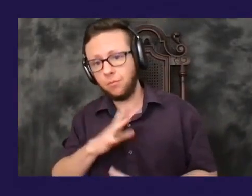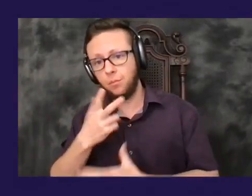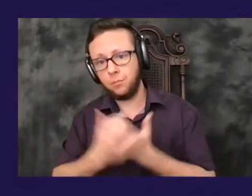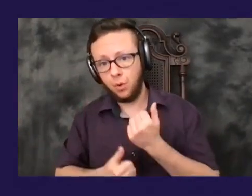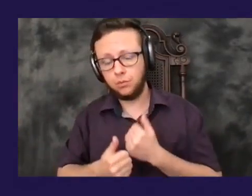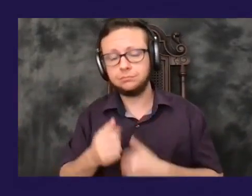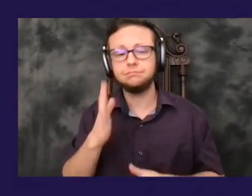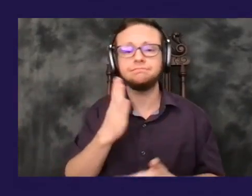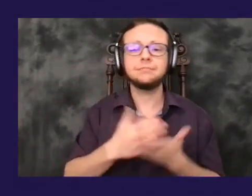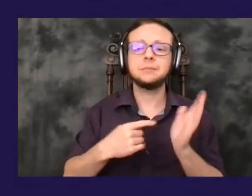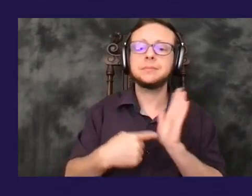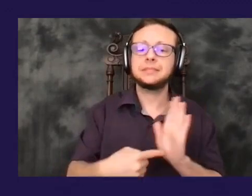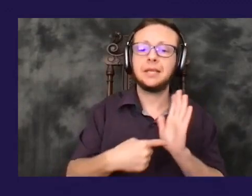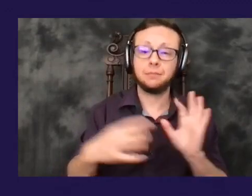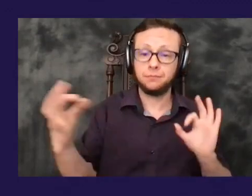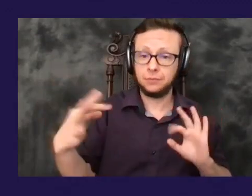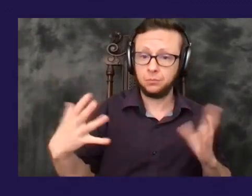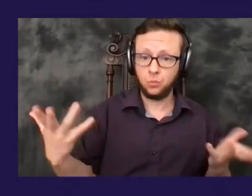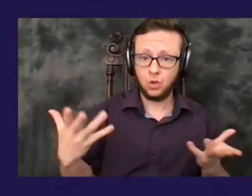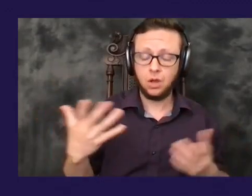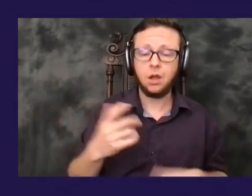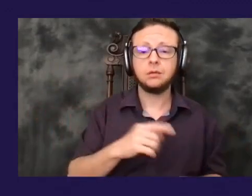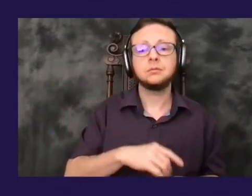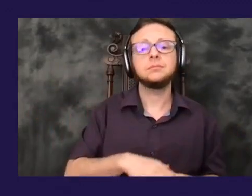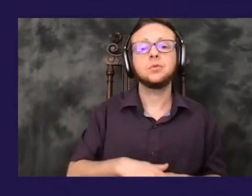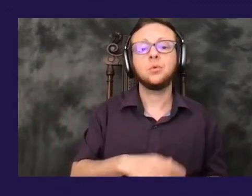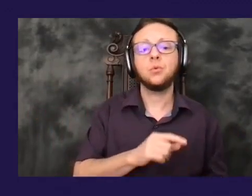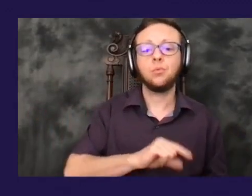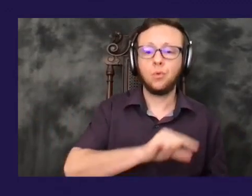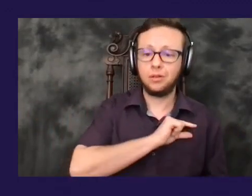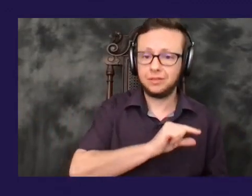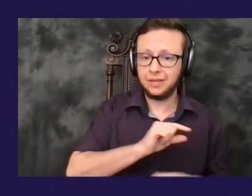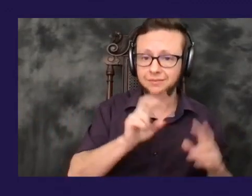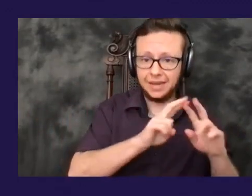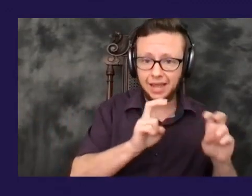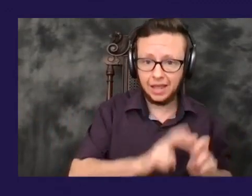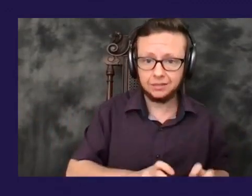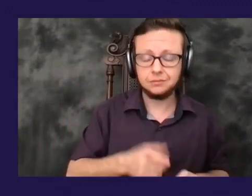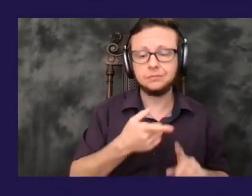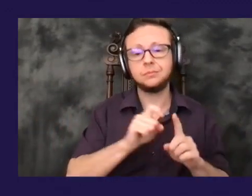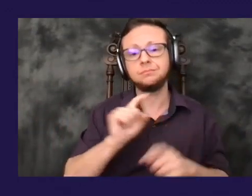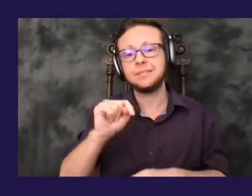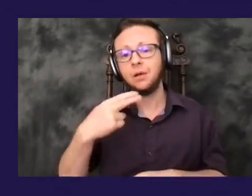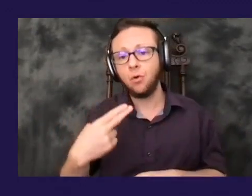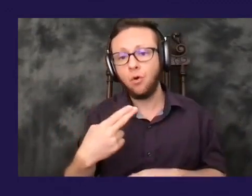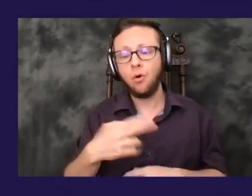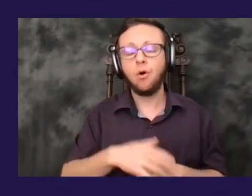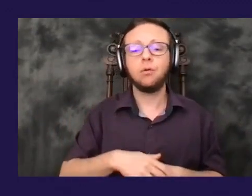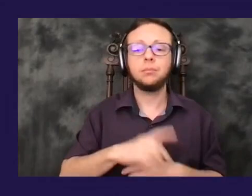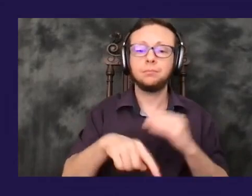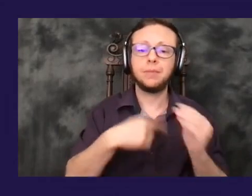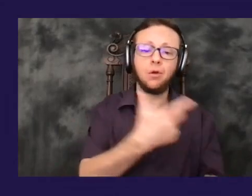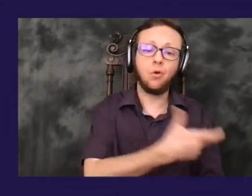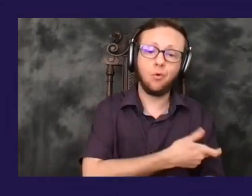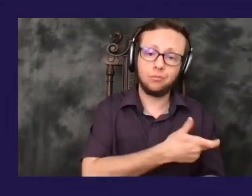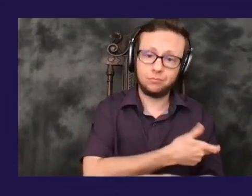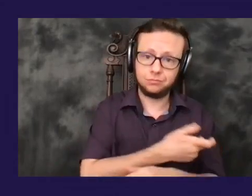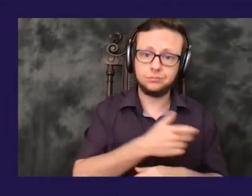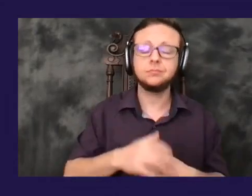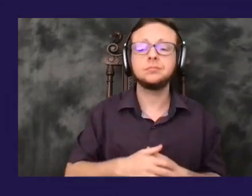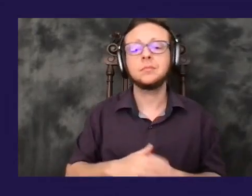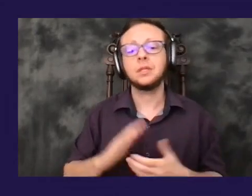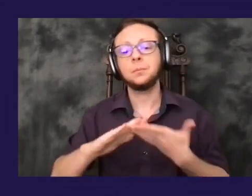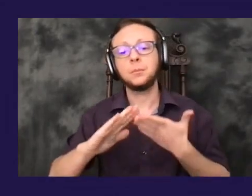examples of feedback included qualitative analysis from town halls about COVID-19 vaccines,